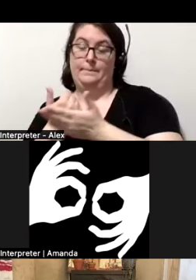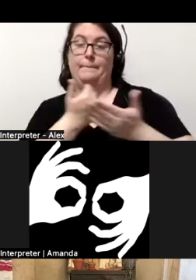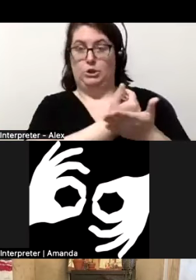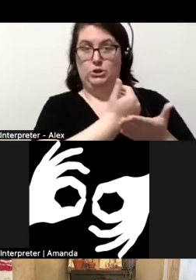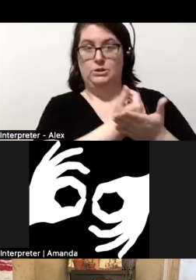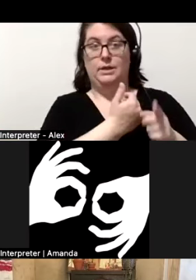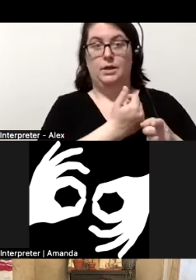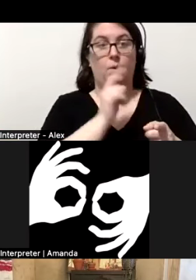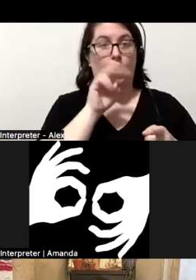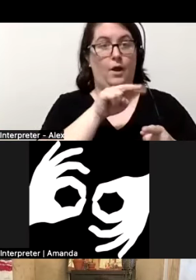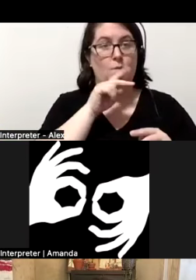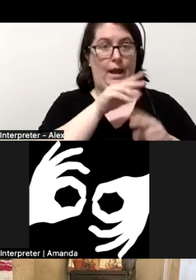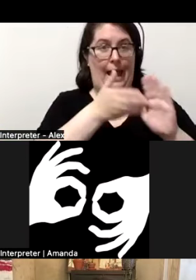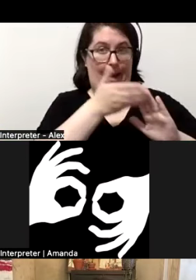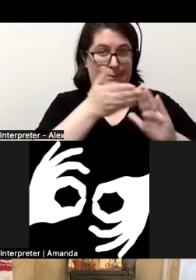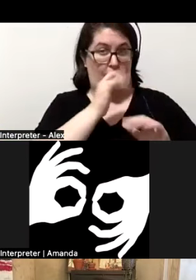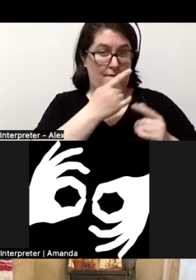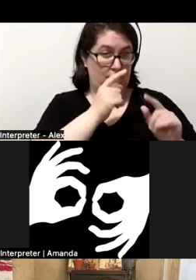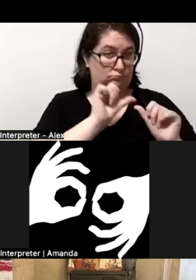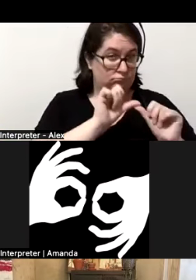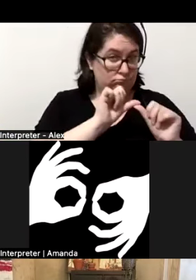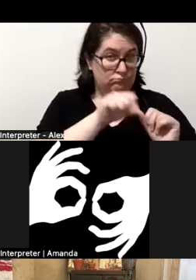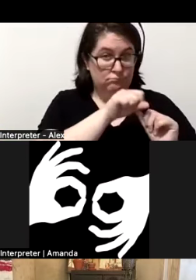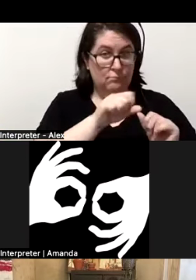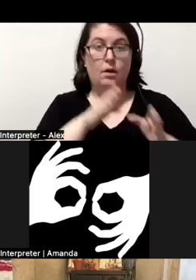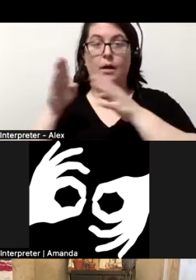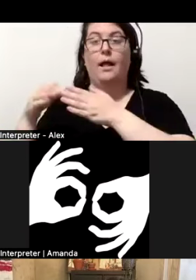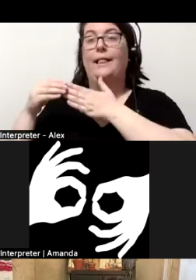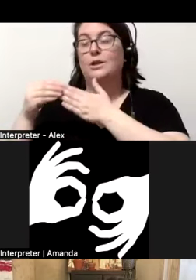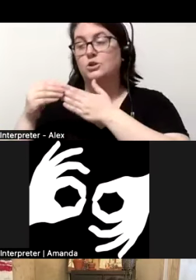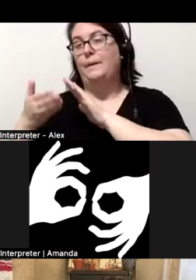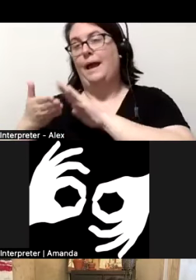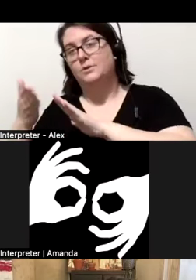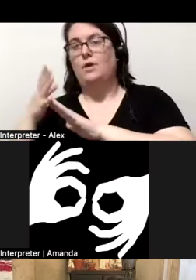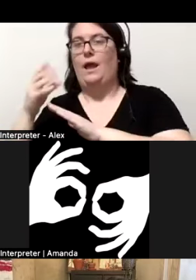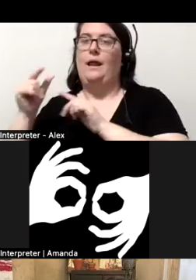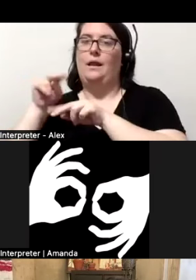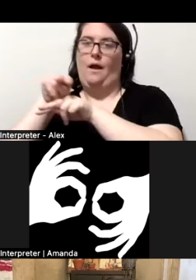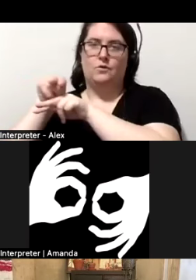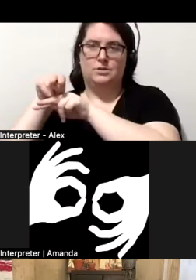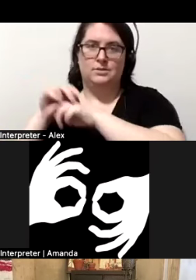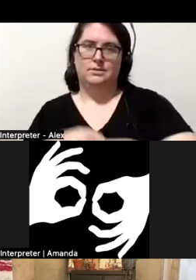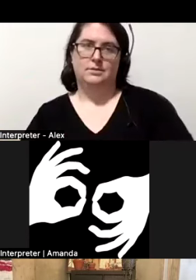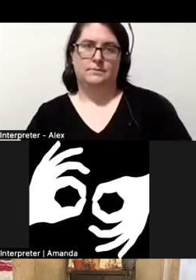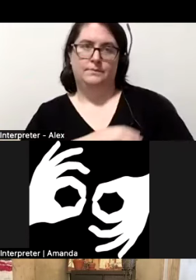and viability, and then established festivals, we're looking at leadership, administration, and governance.